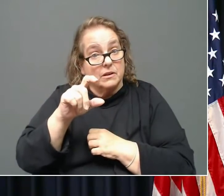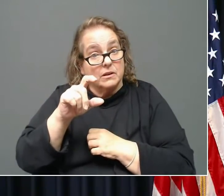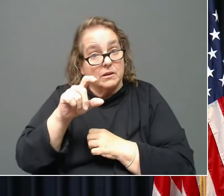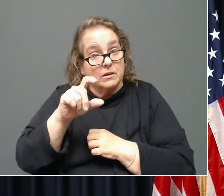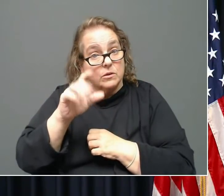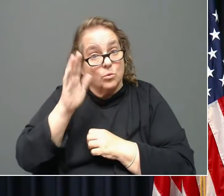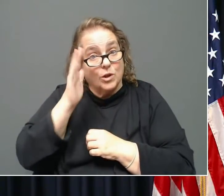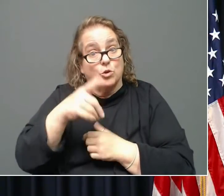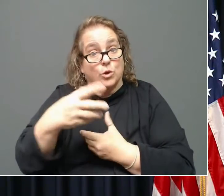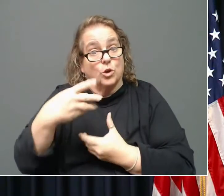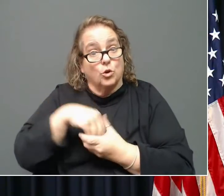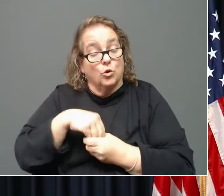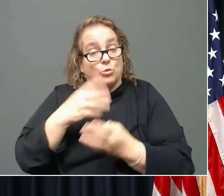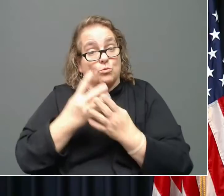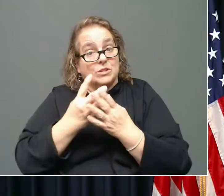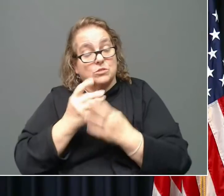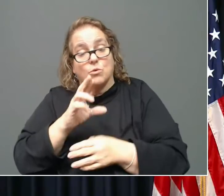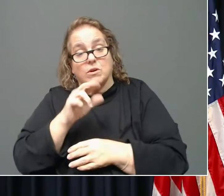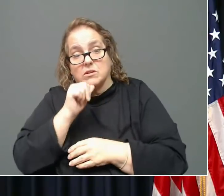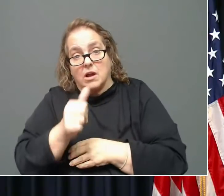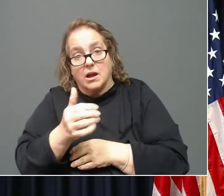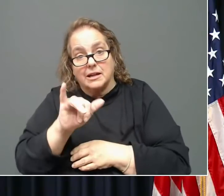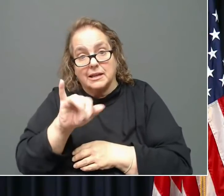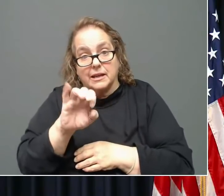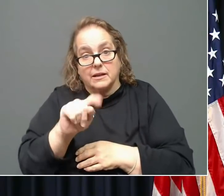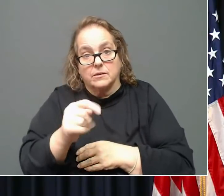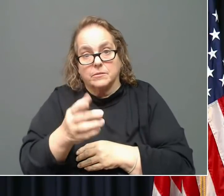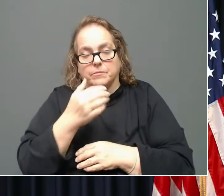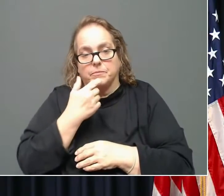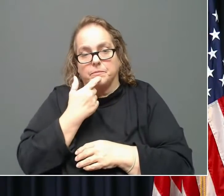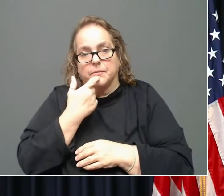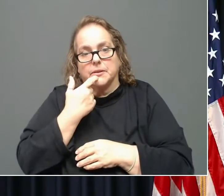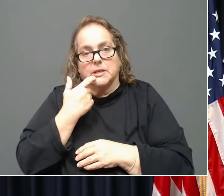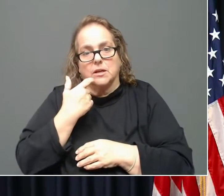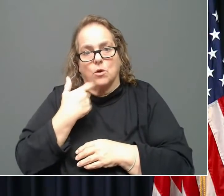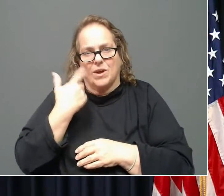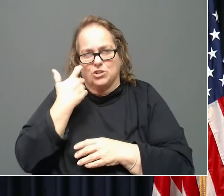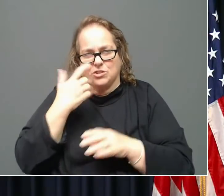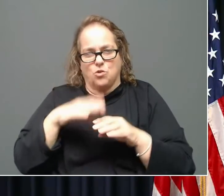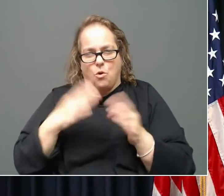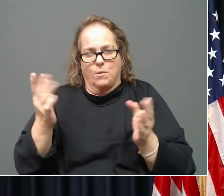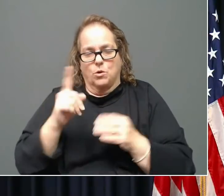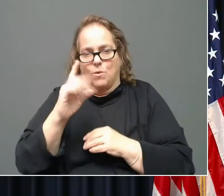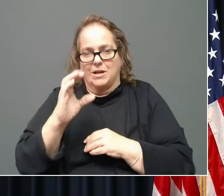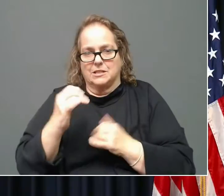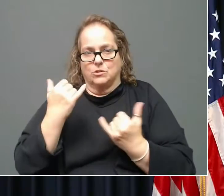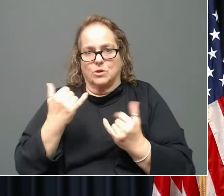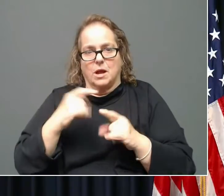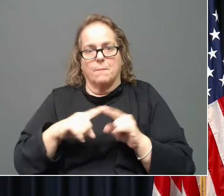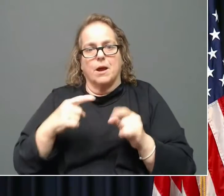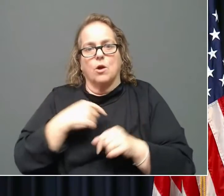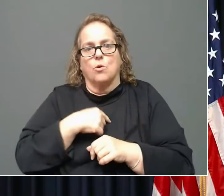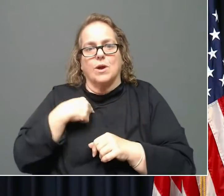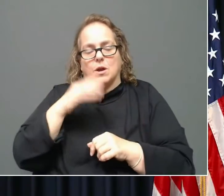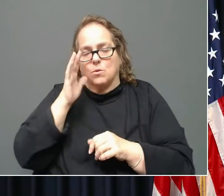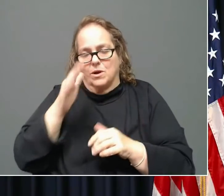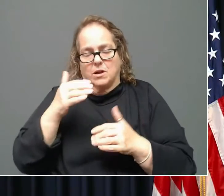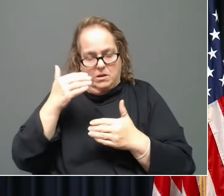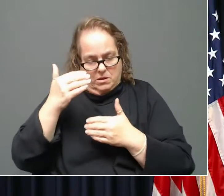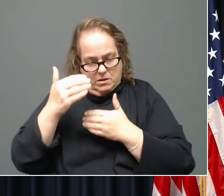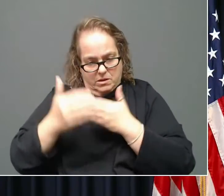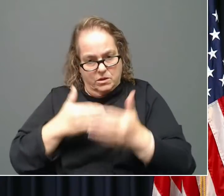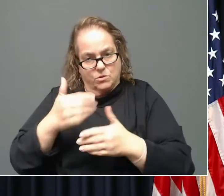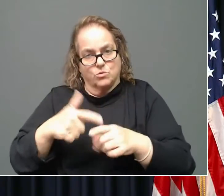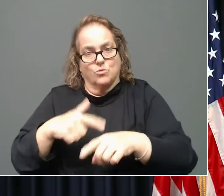a reality yet. So we just opened 1C today, but we are going to move ahead and